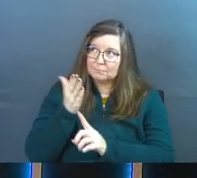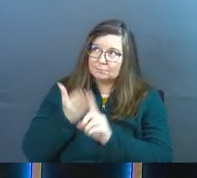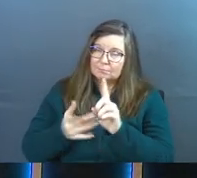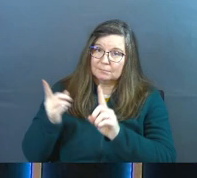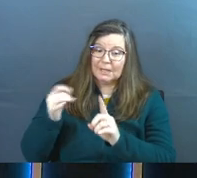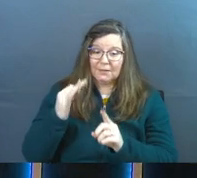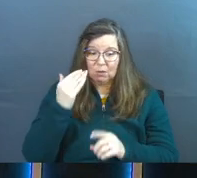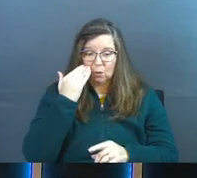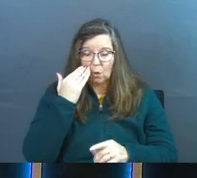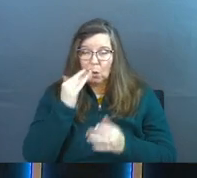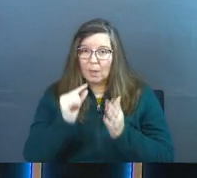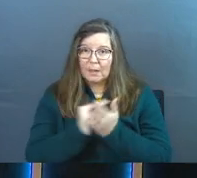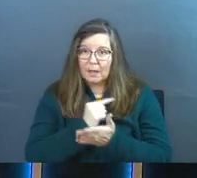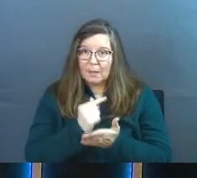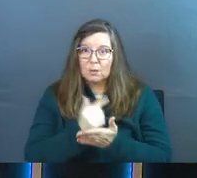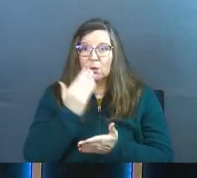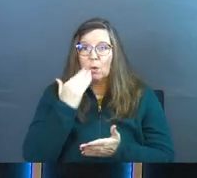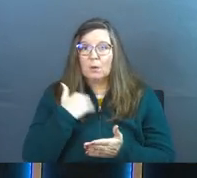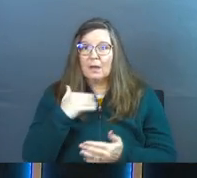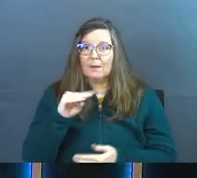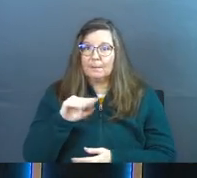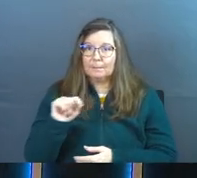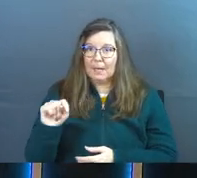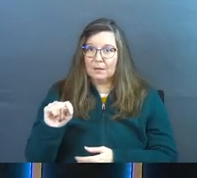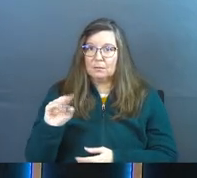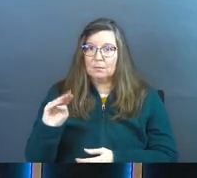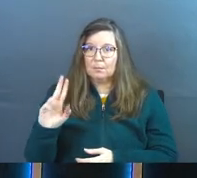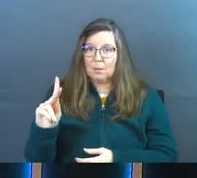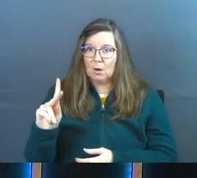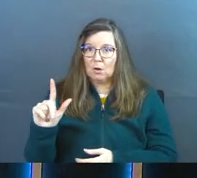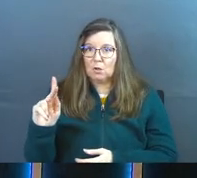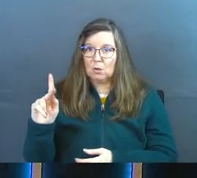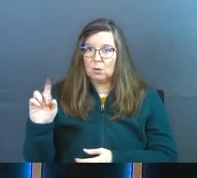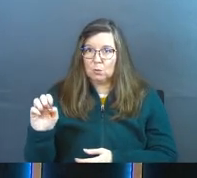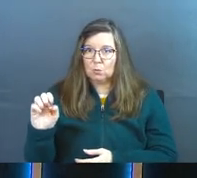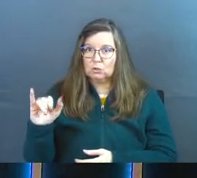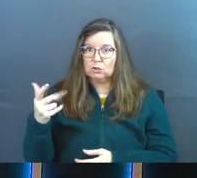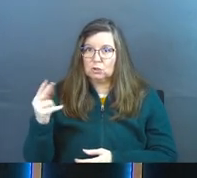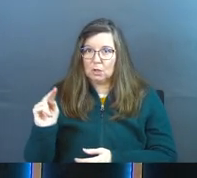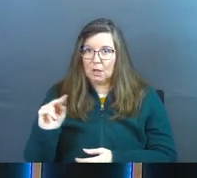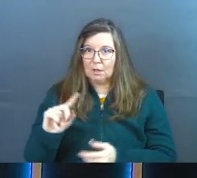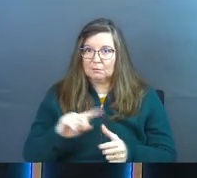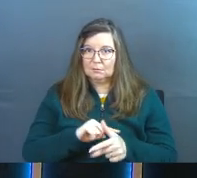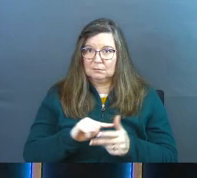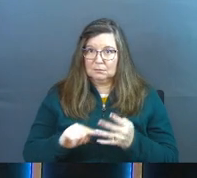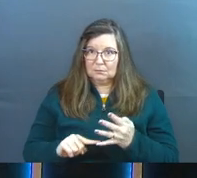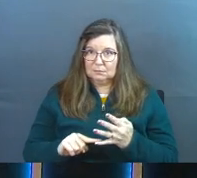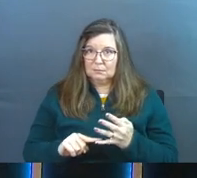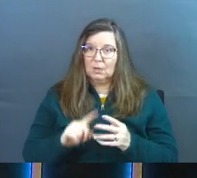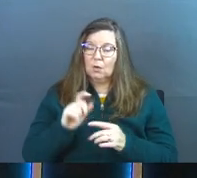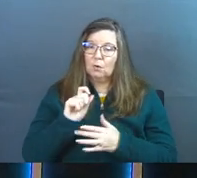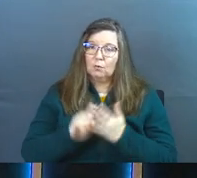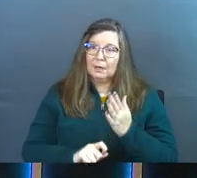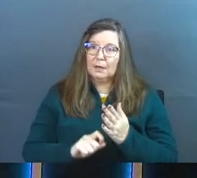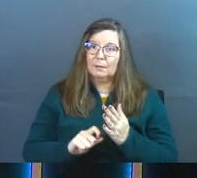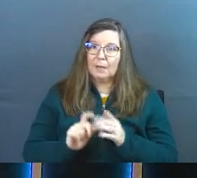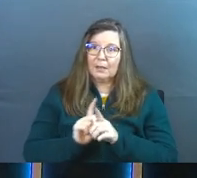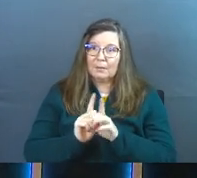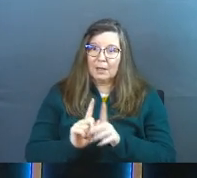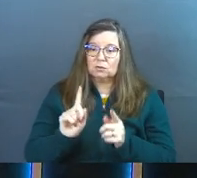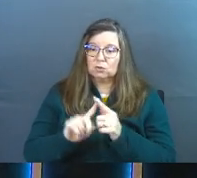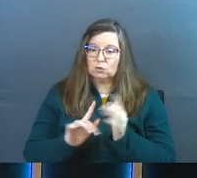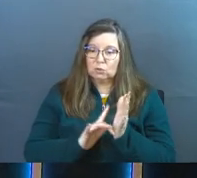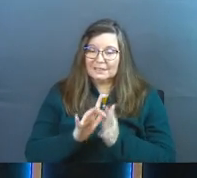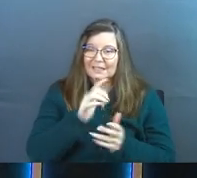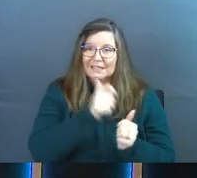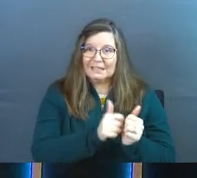is. And if you know the Gospels, you know we have Matthew, Mark, Luke, and John written by the original apostles to Jesus. And each